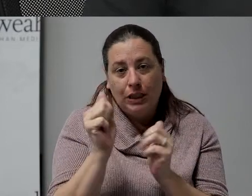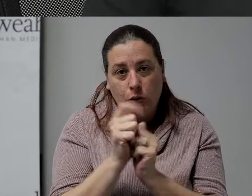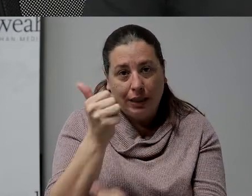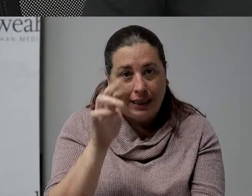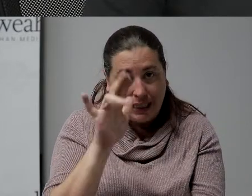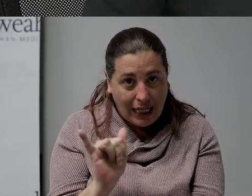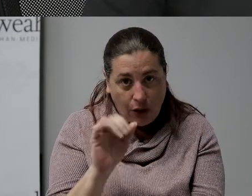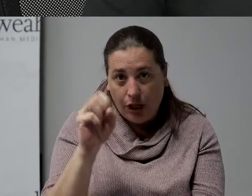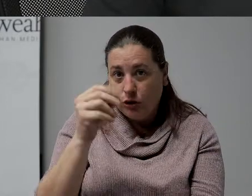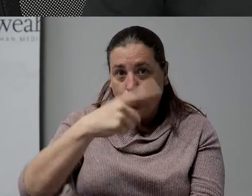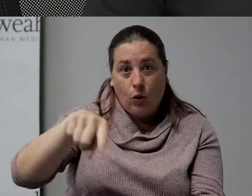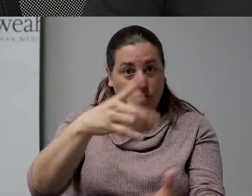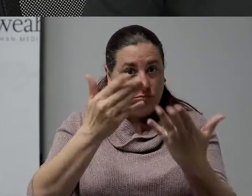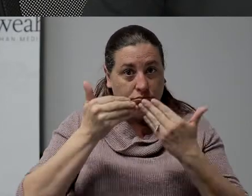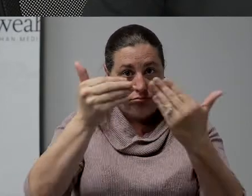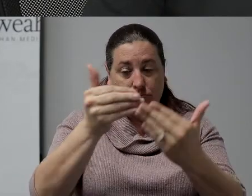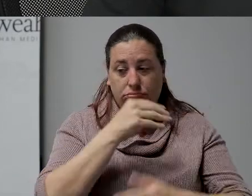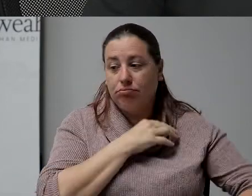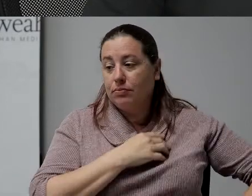So you are all unmuted.